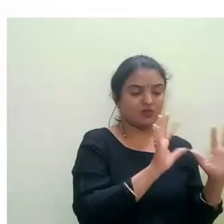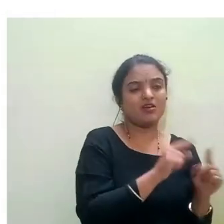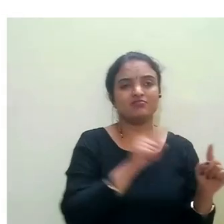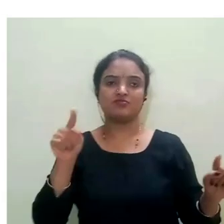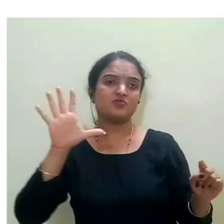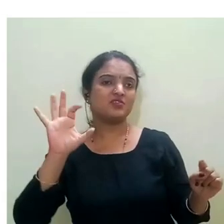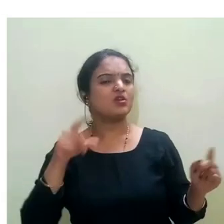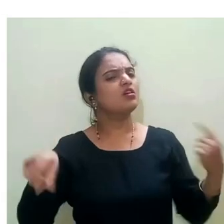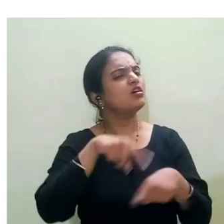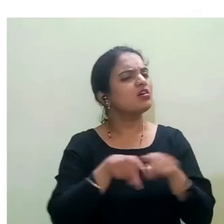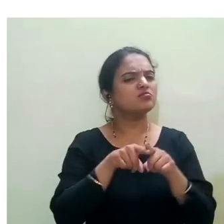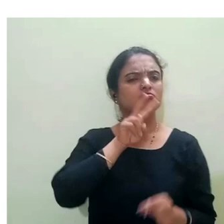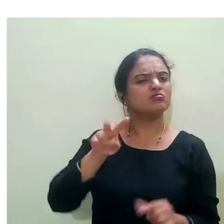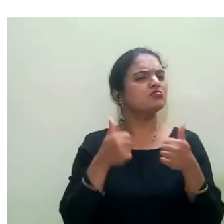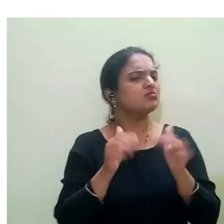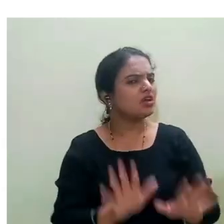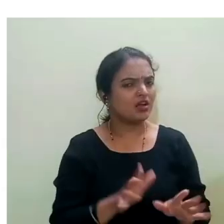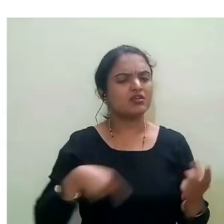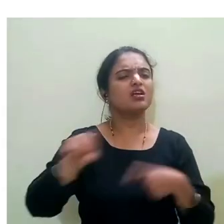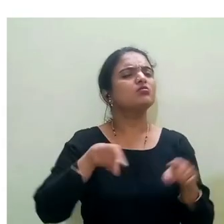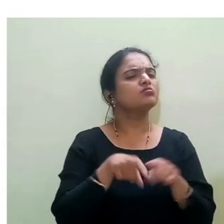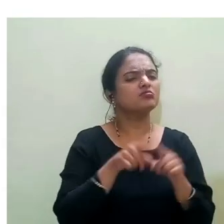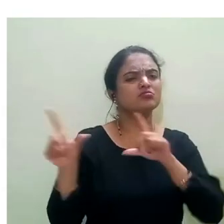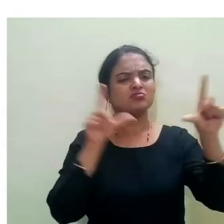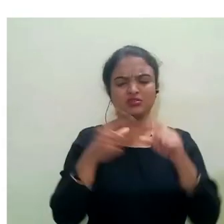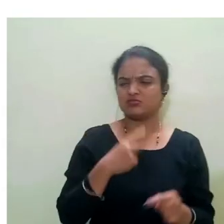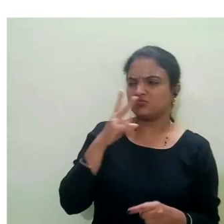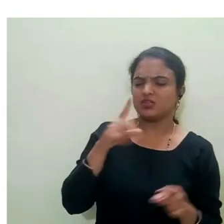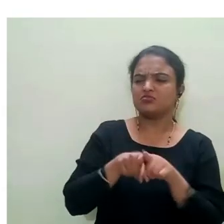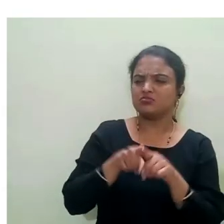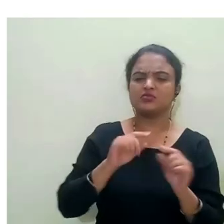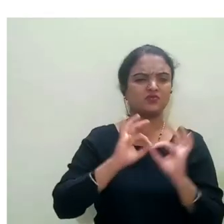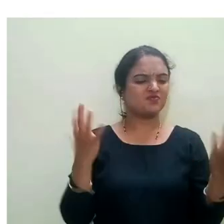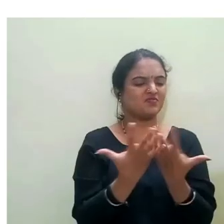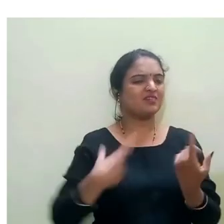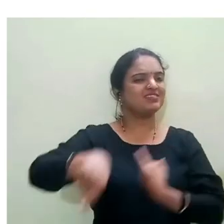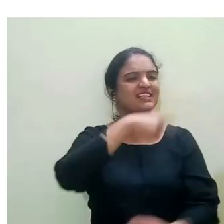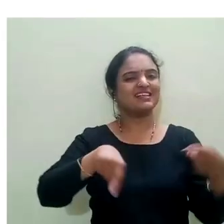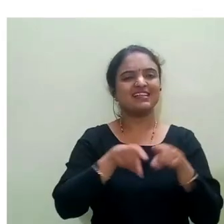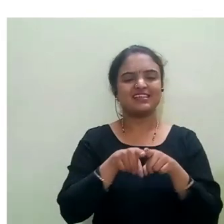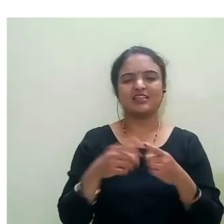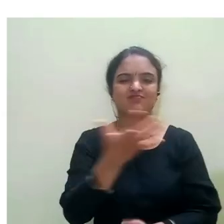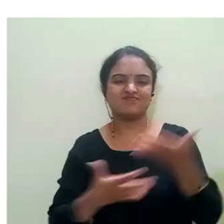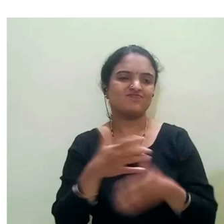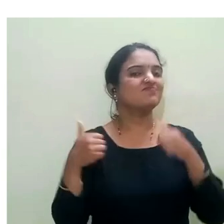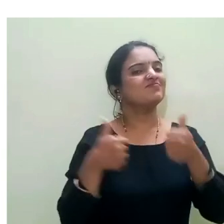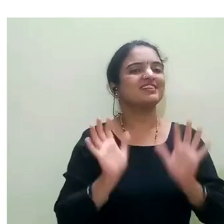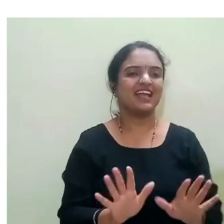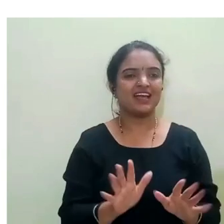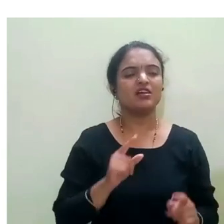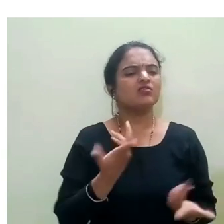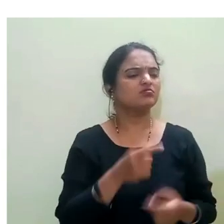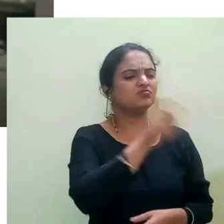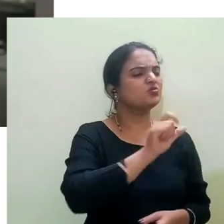everybody, whether you're 10 or 50. Each pack explores a theme or artist from the MAP collection and can act as great family bonding